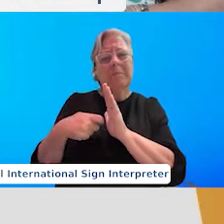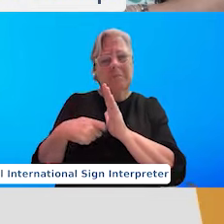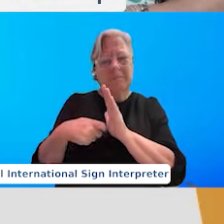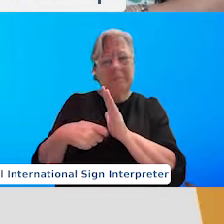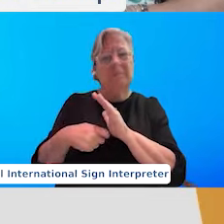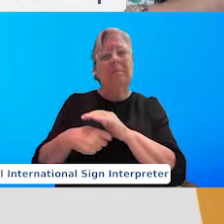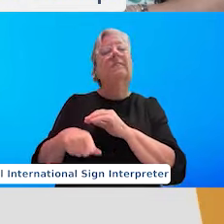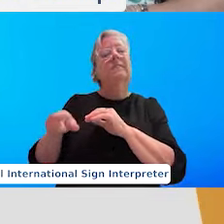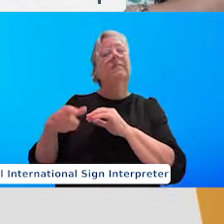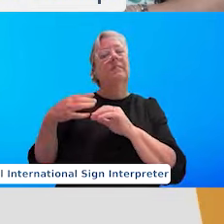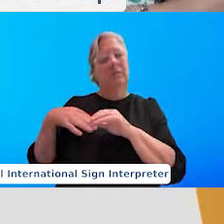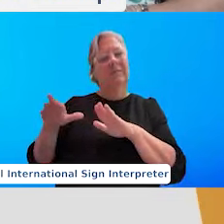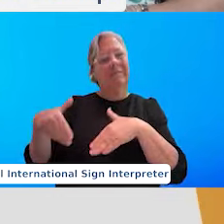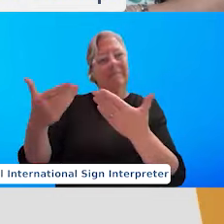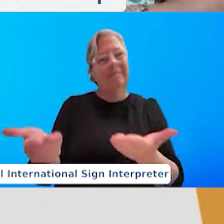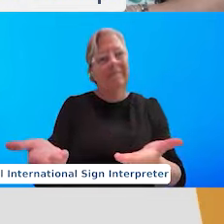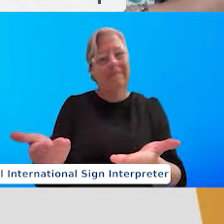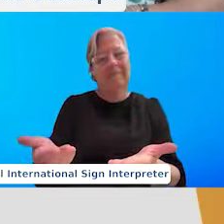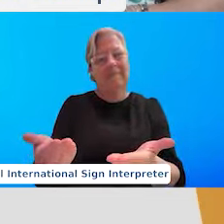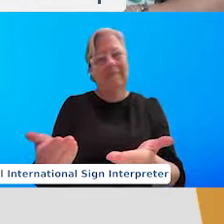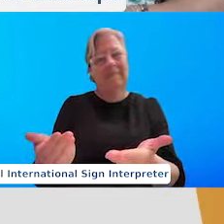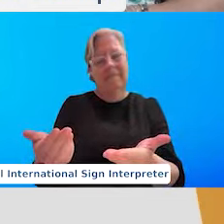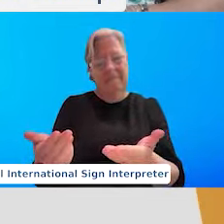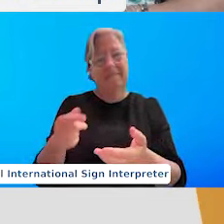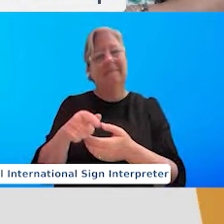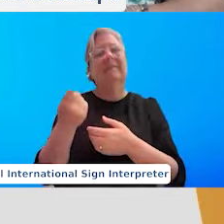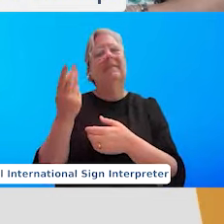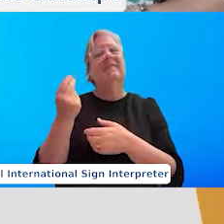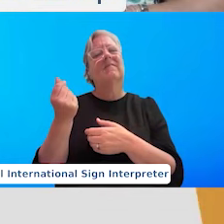beneficiaries, at the same time provide decisions.